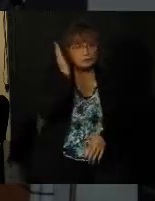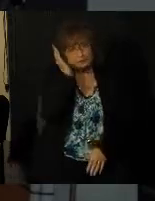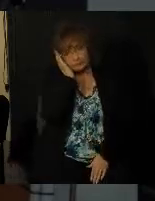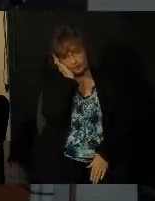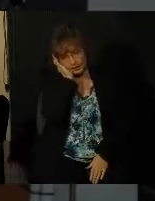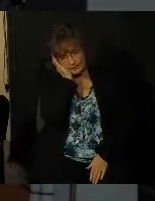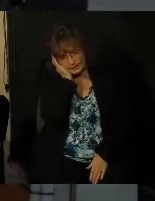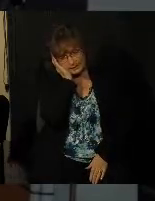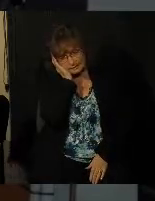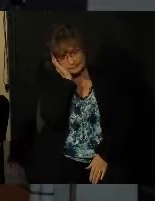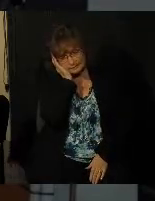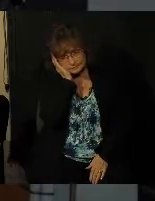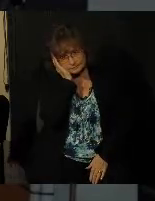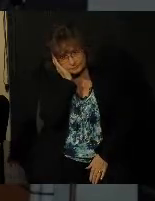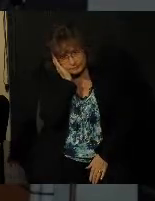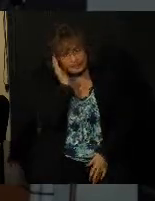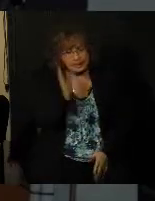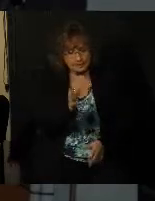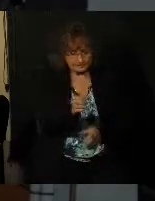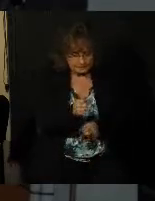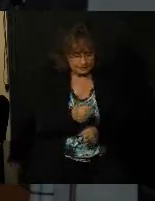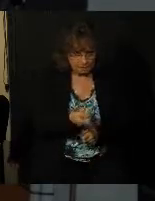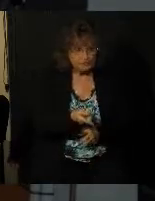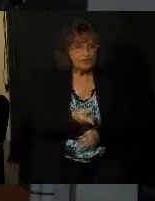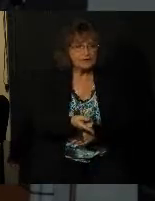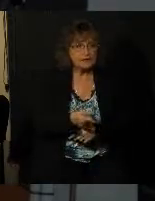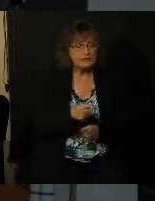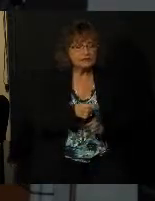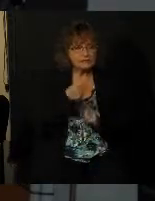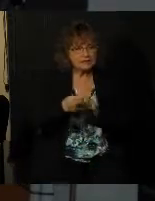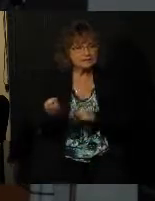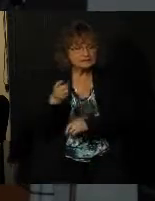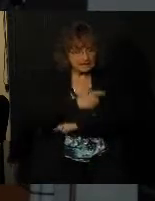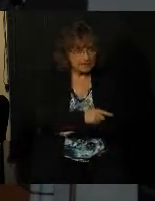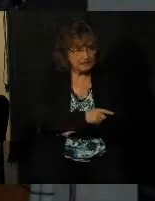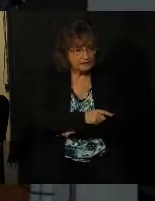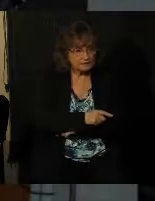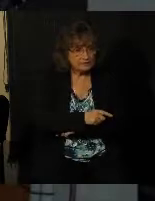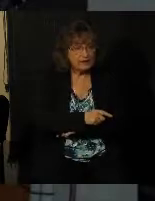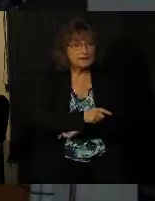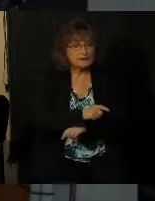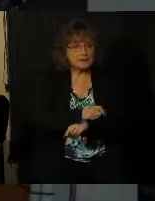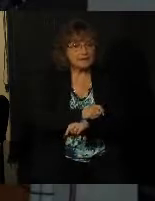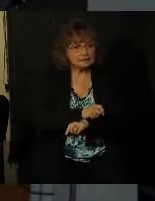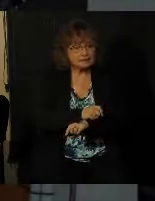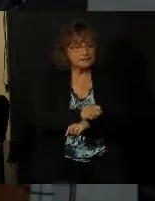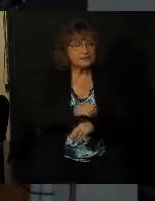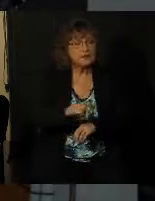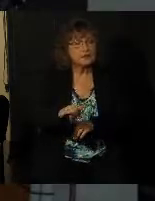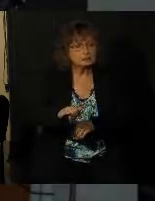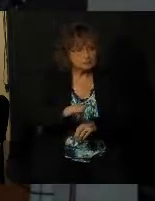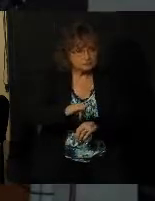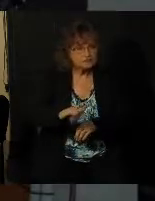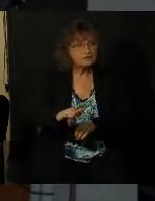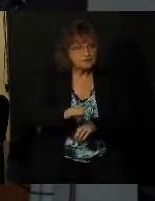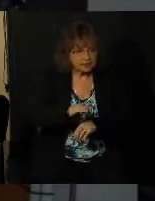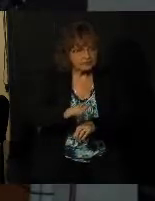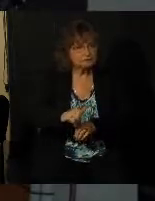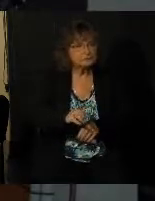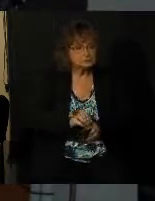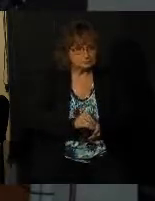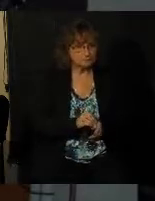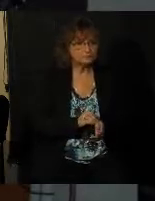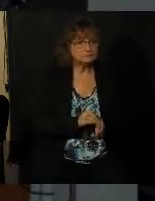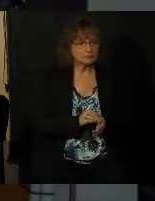control without more rules? Because we as parents tend to just keep piling on the rules and the consequences. Control their schedule. Sun